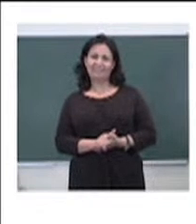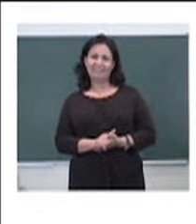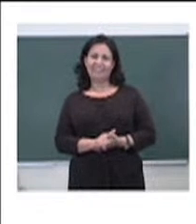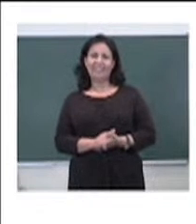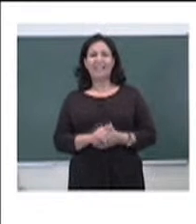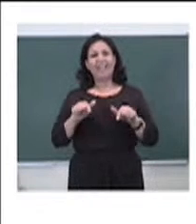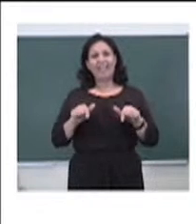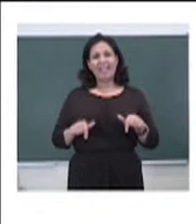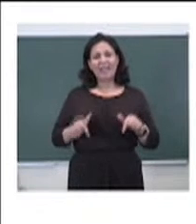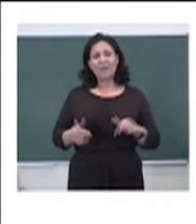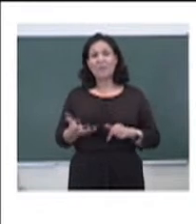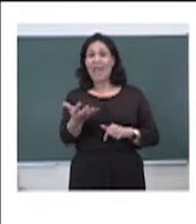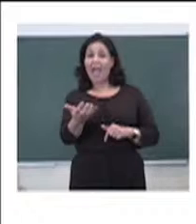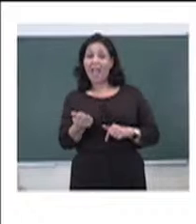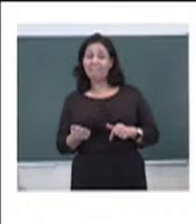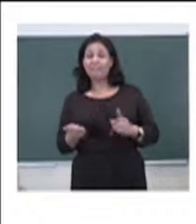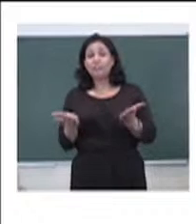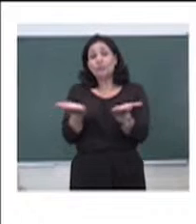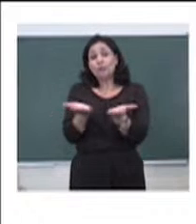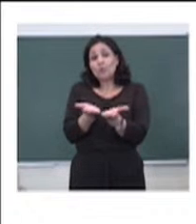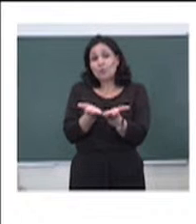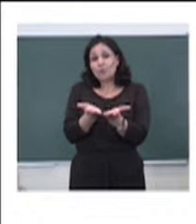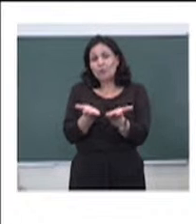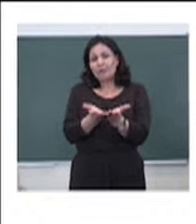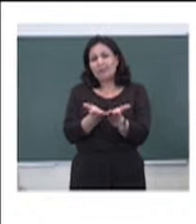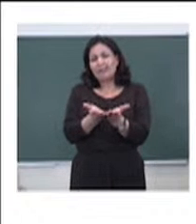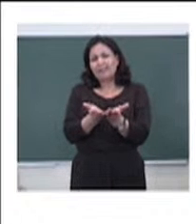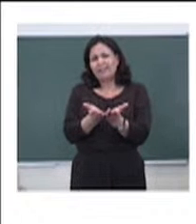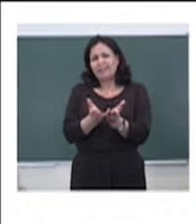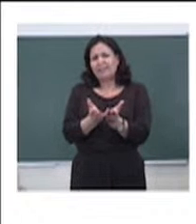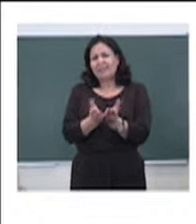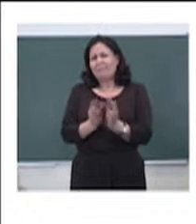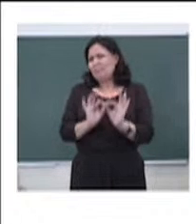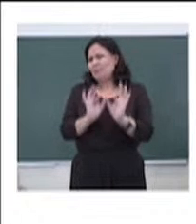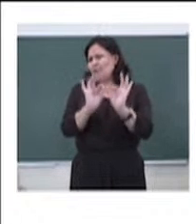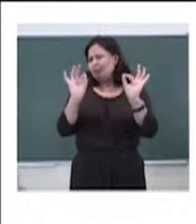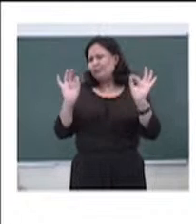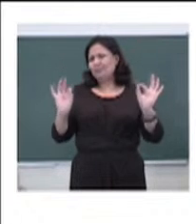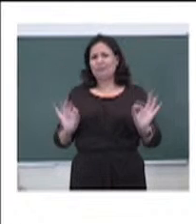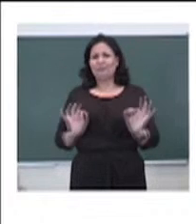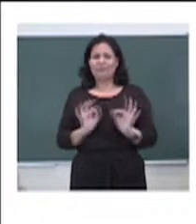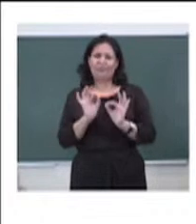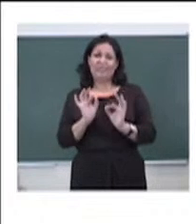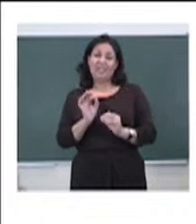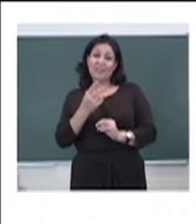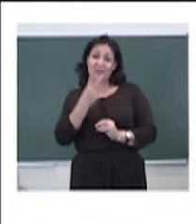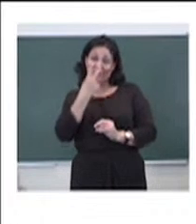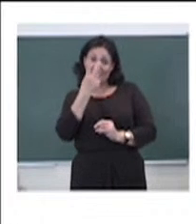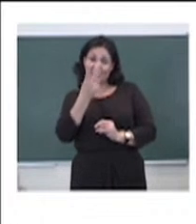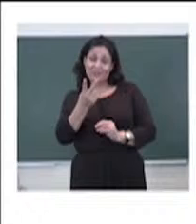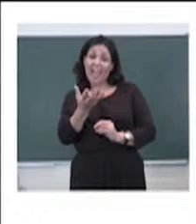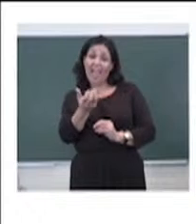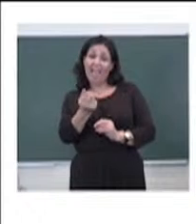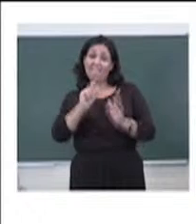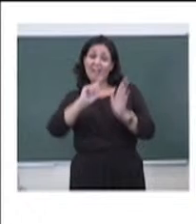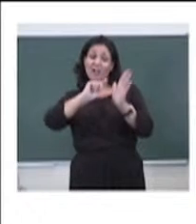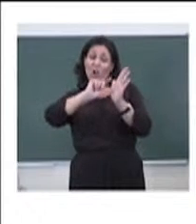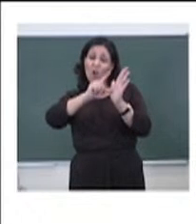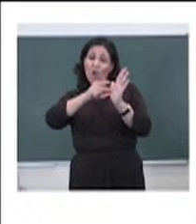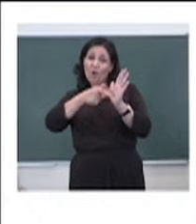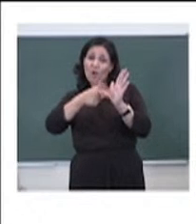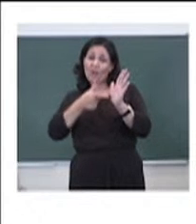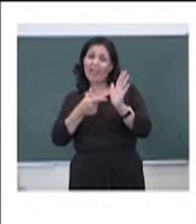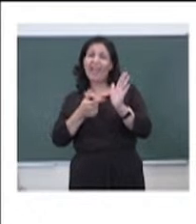Here we have a school, and it is very beautiful. You can see that it has a clock, and it has a